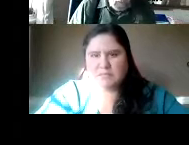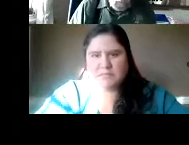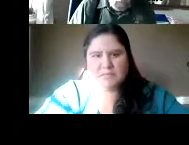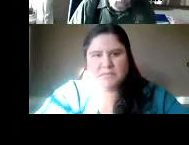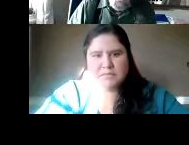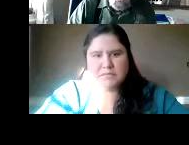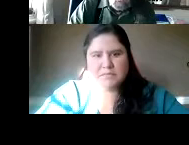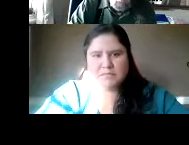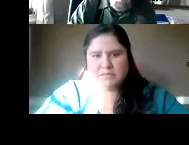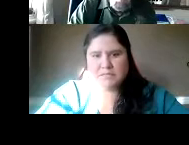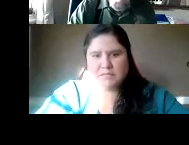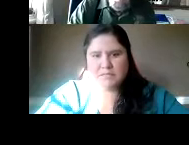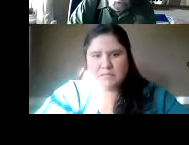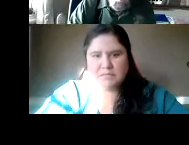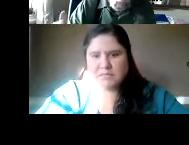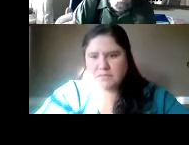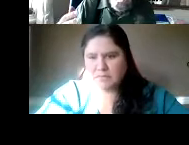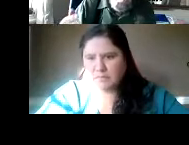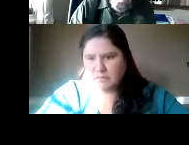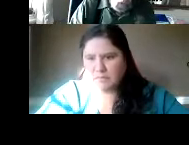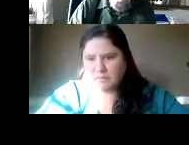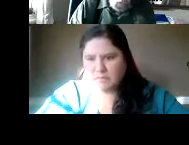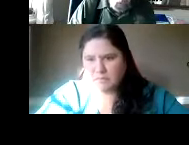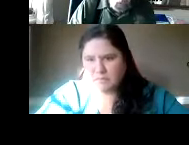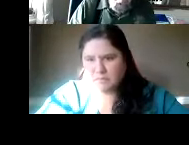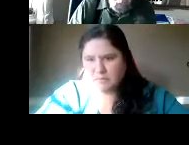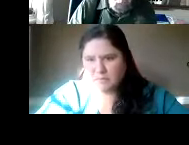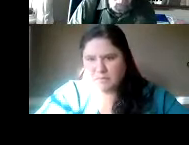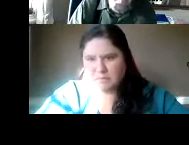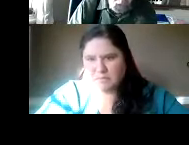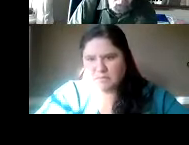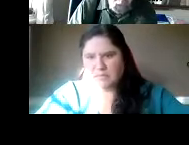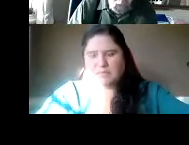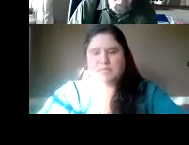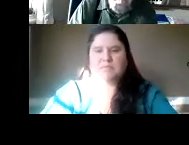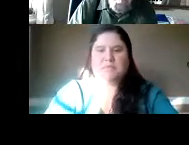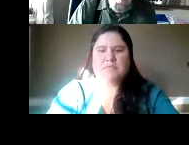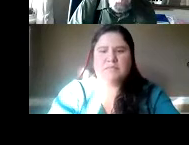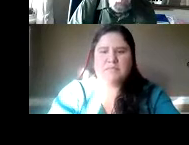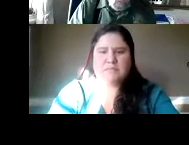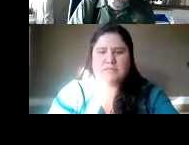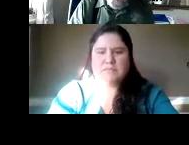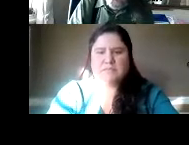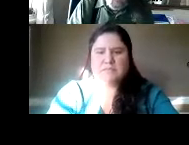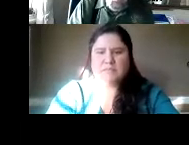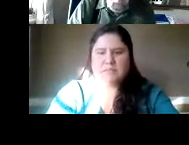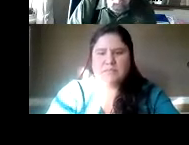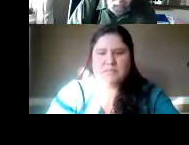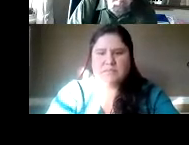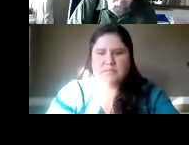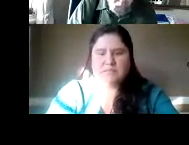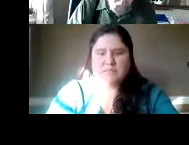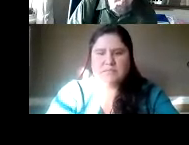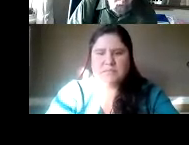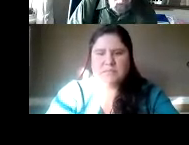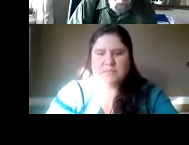can't simply project something forward. We have to know what is driving the change. And this means understanding